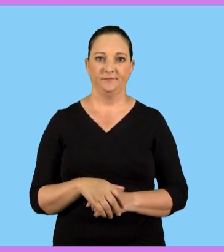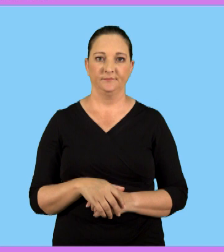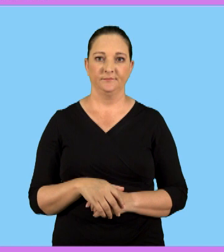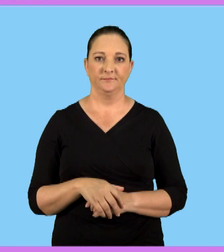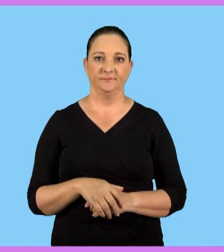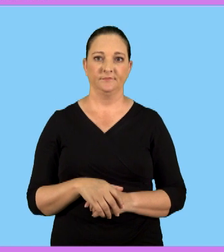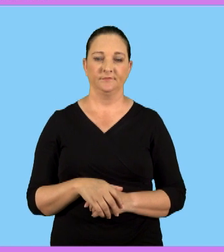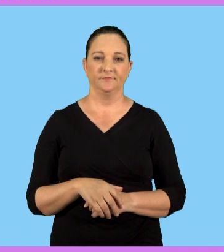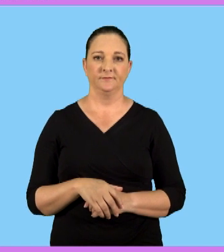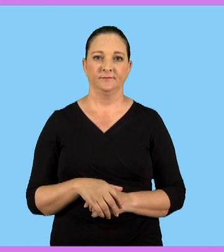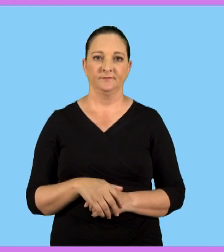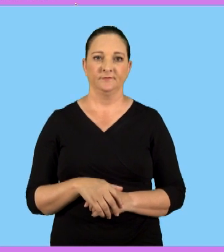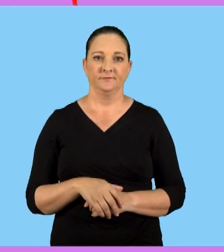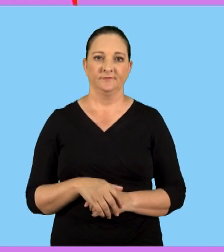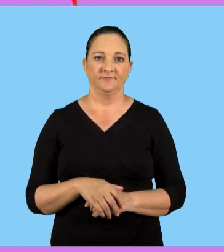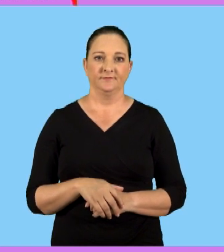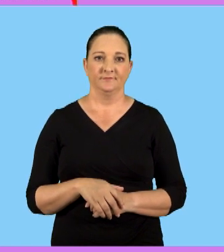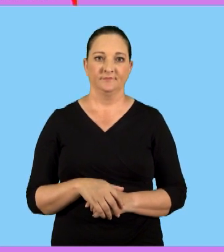CIP